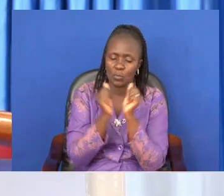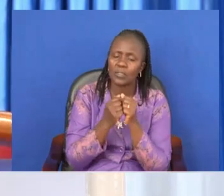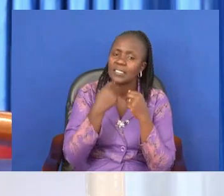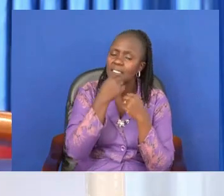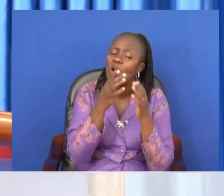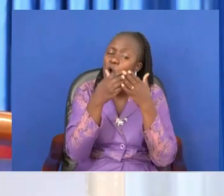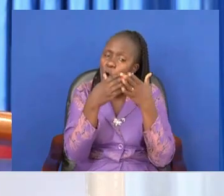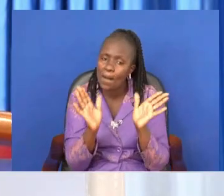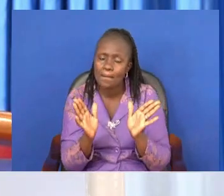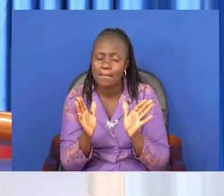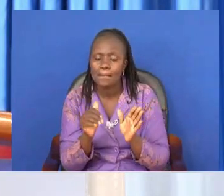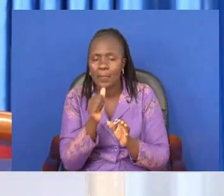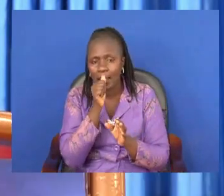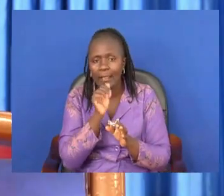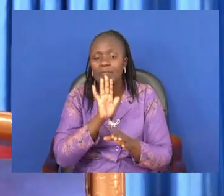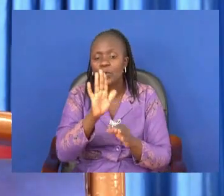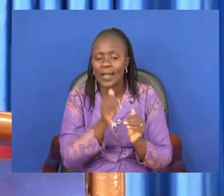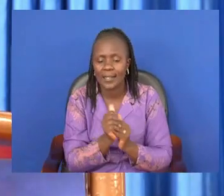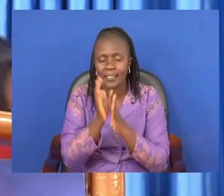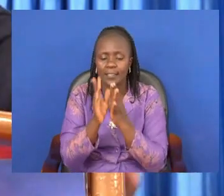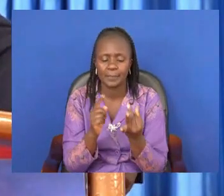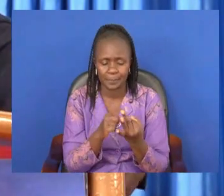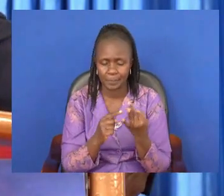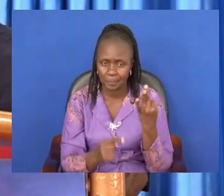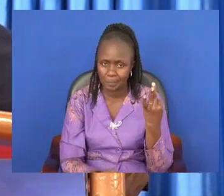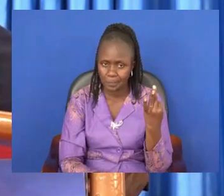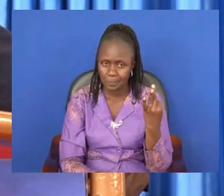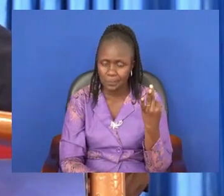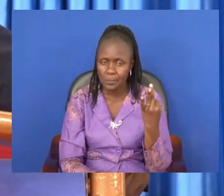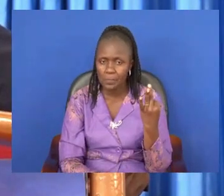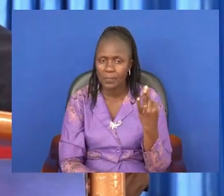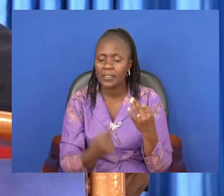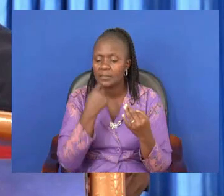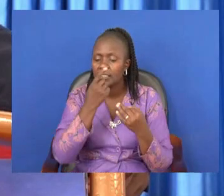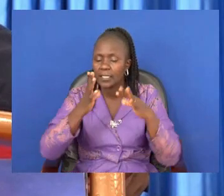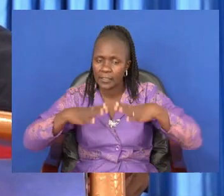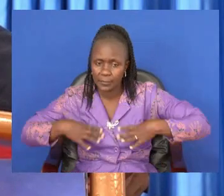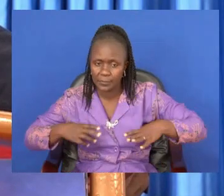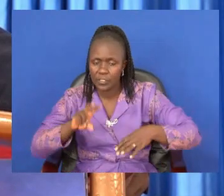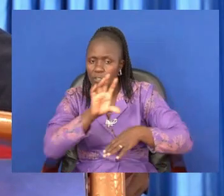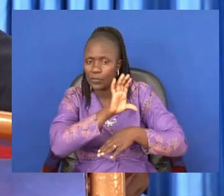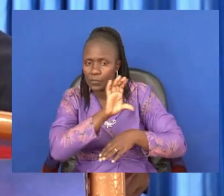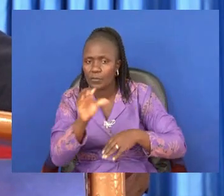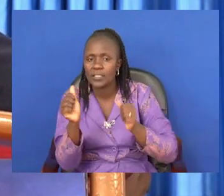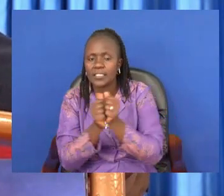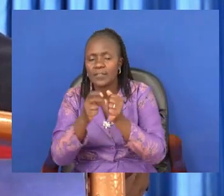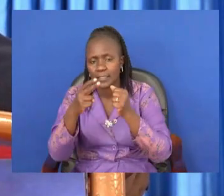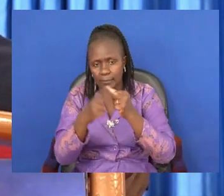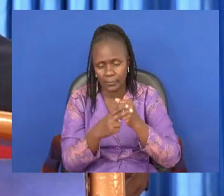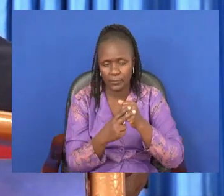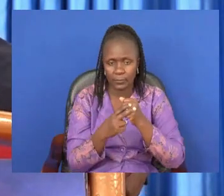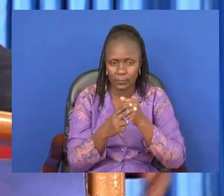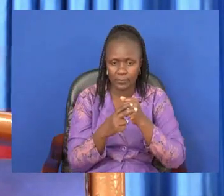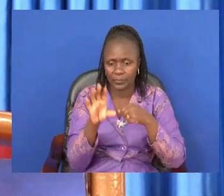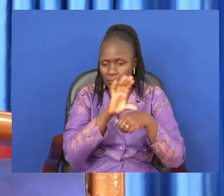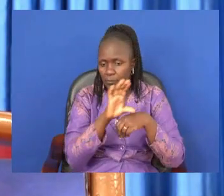to these people, I am your leader. The third thing that Paul is telling these people, if you read verse 17, if